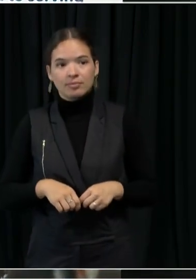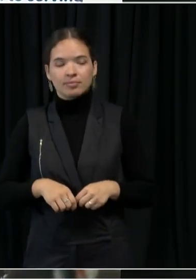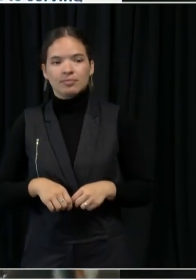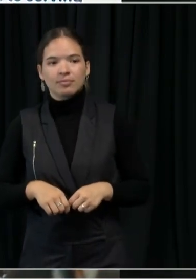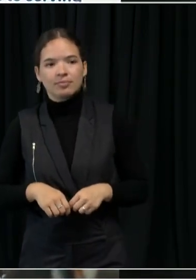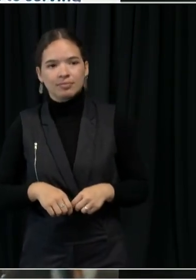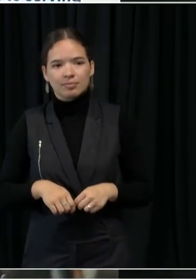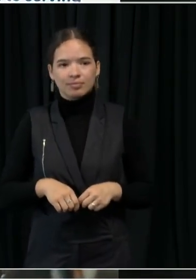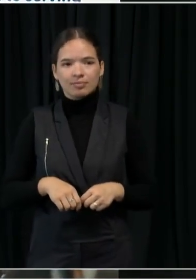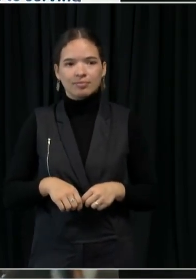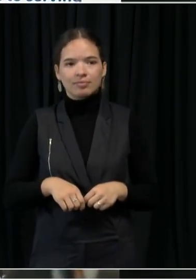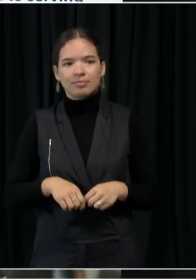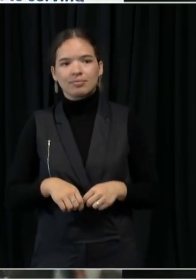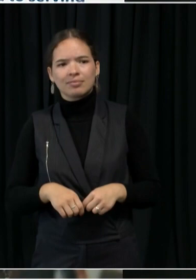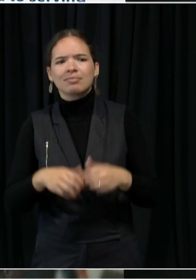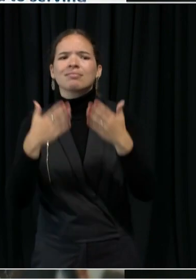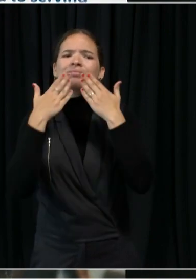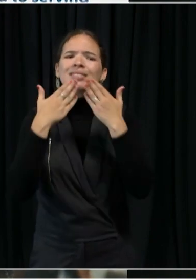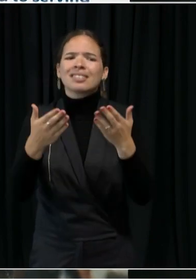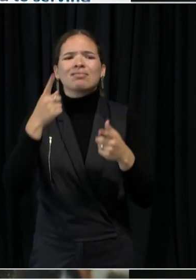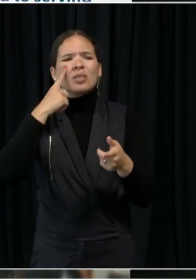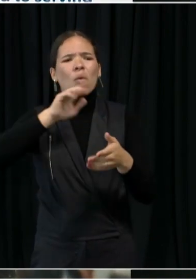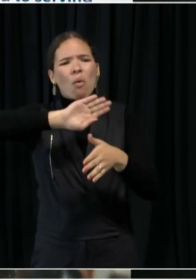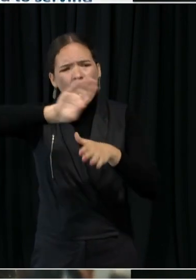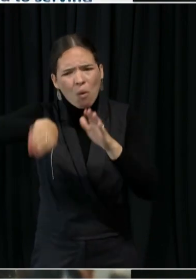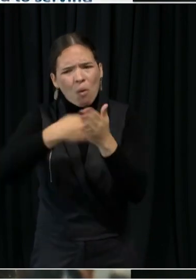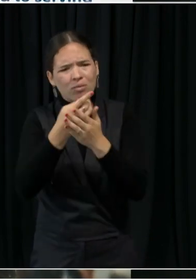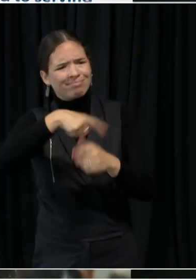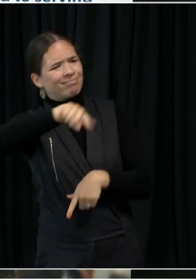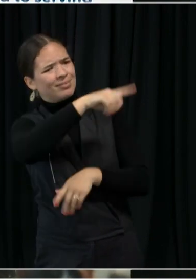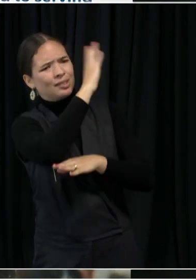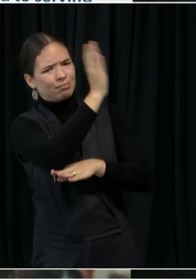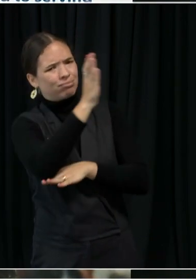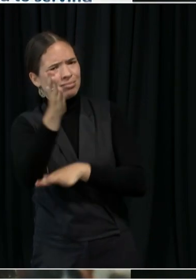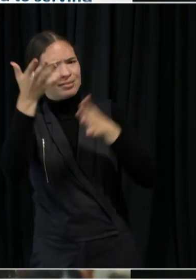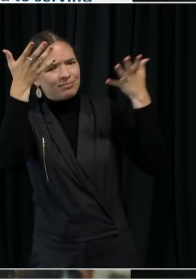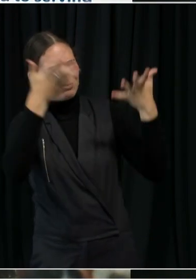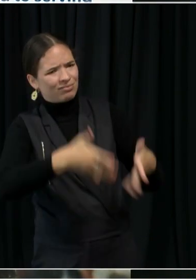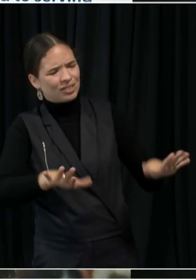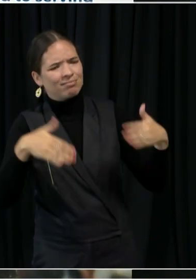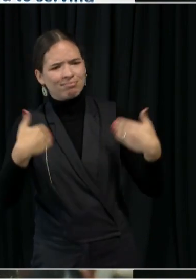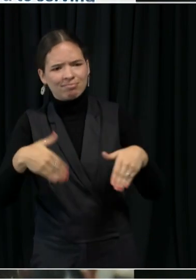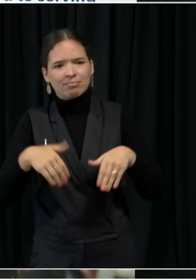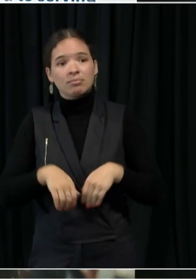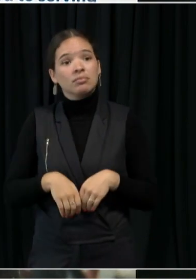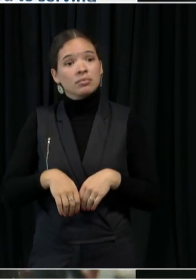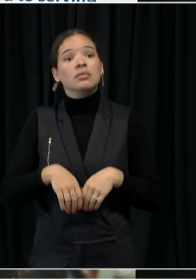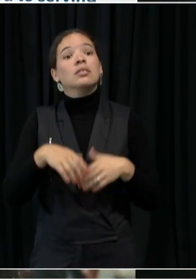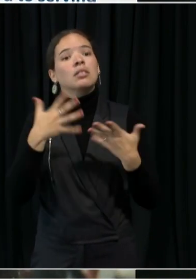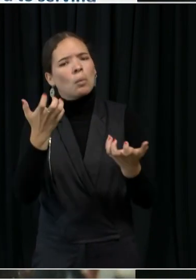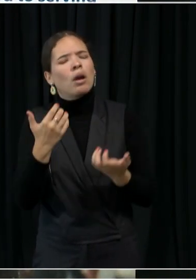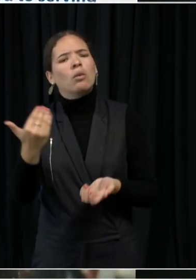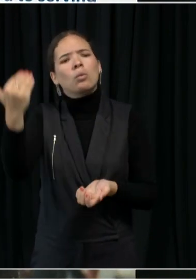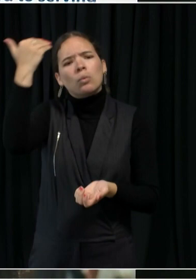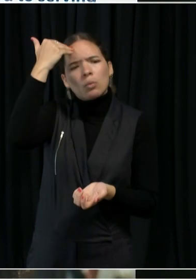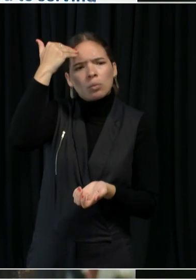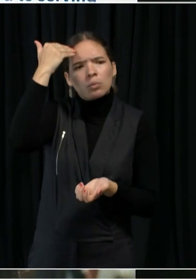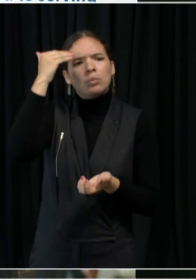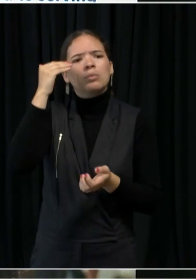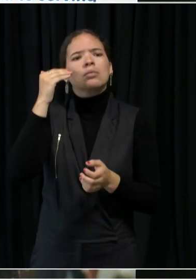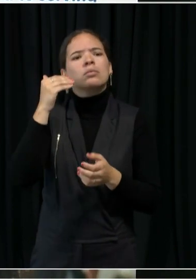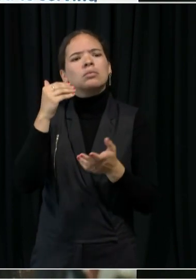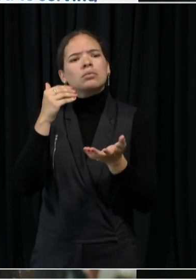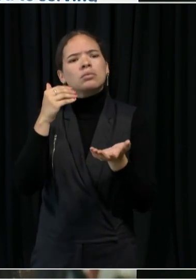Well, I want to thank all of our speakers, and I also want to acknowledge a few more members of